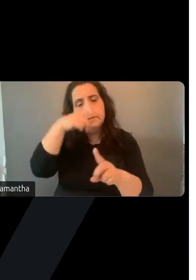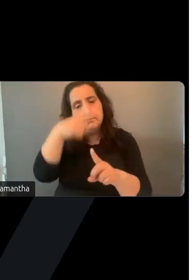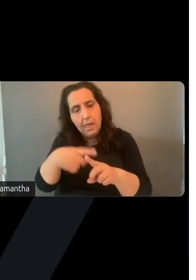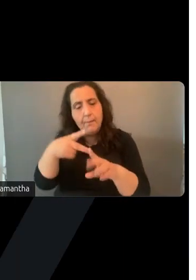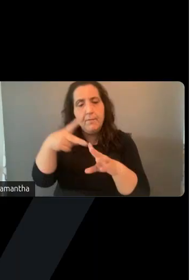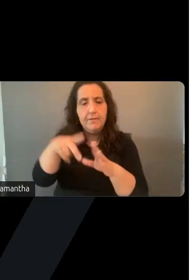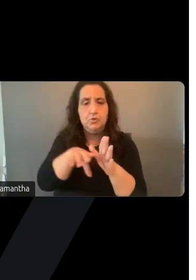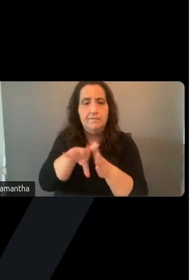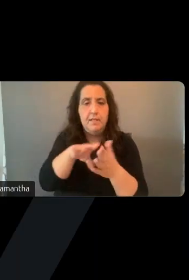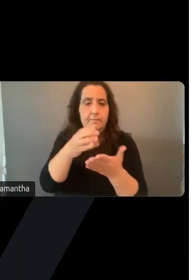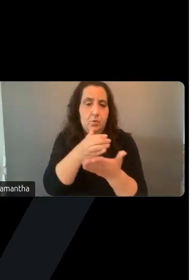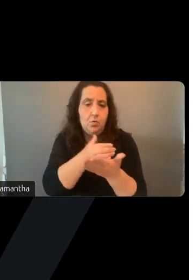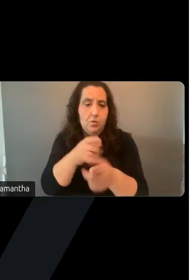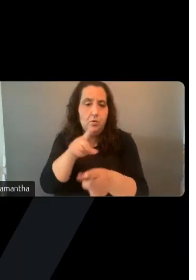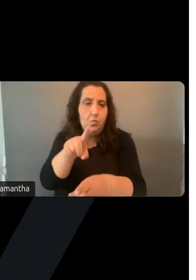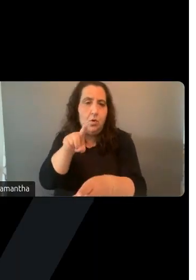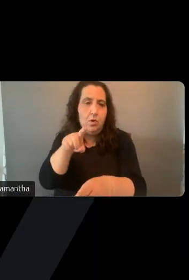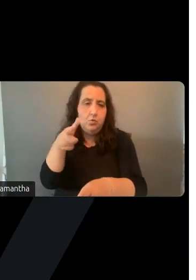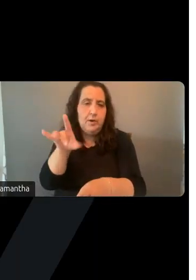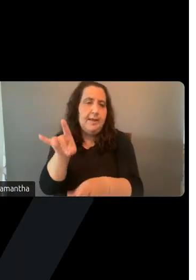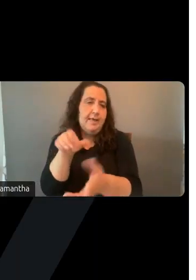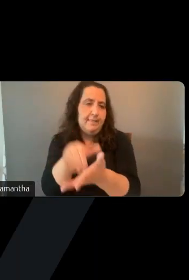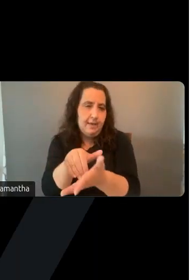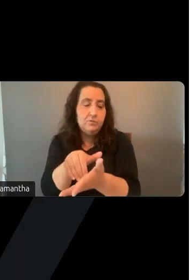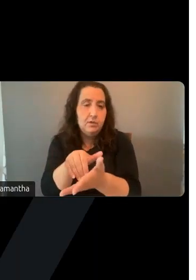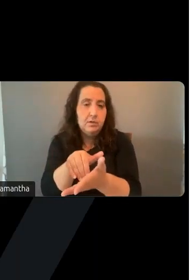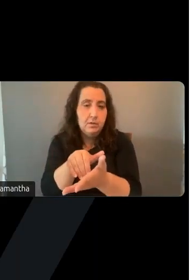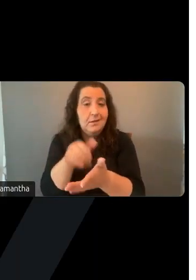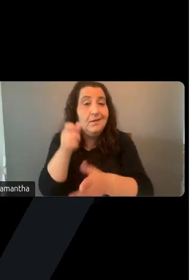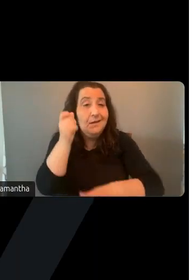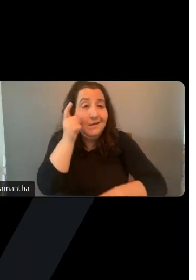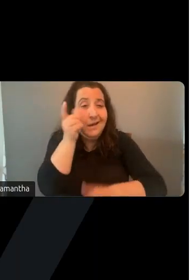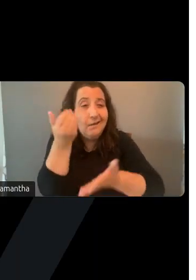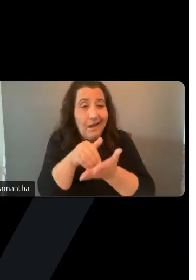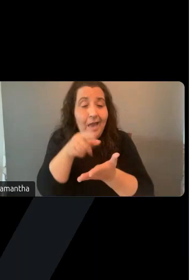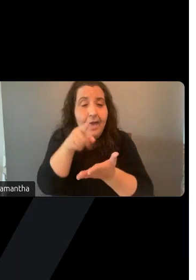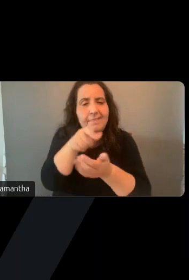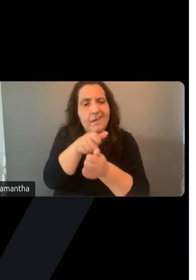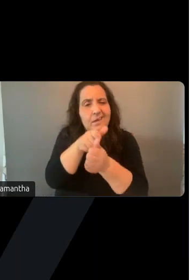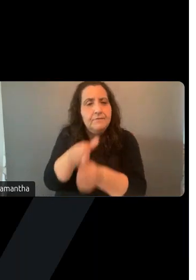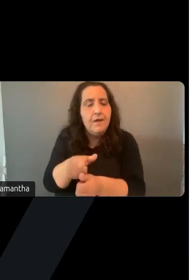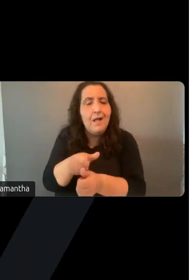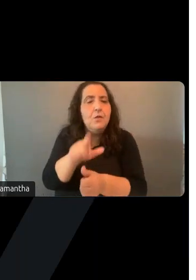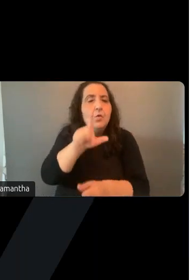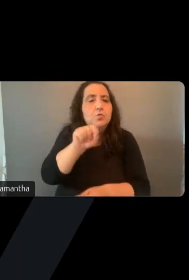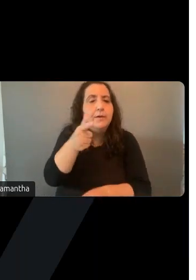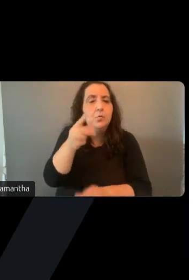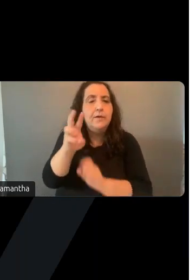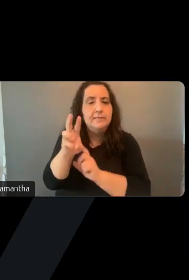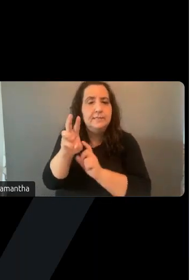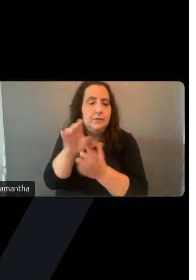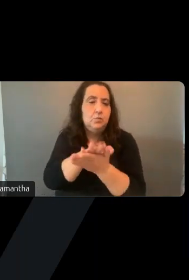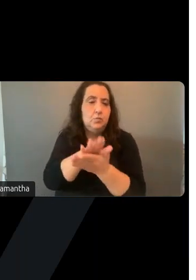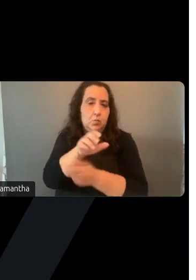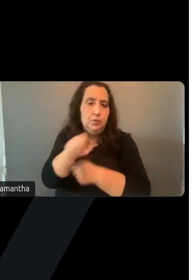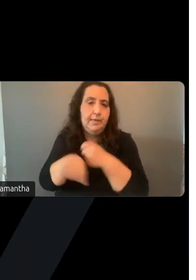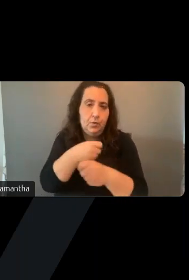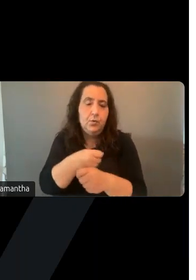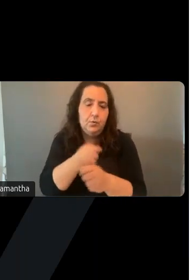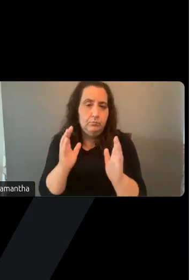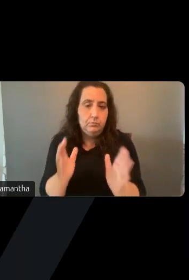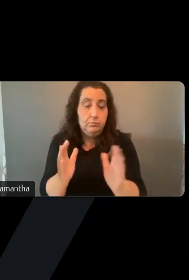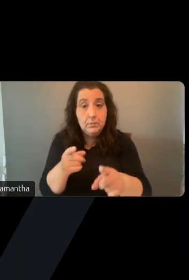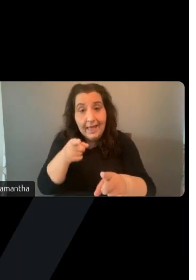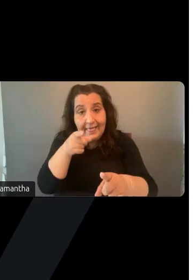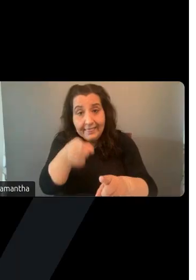courses. Now, just remember, this is using the pay scale for the 2026 school season. So these